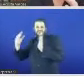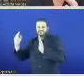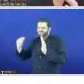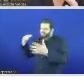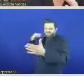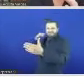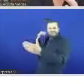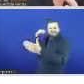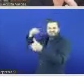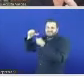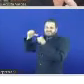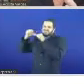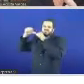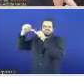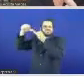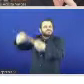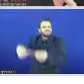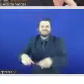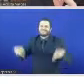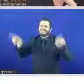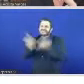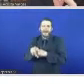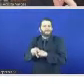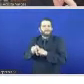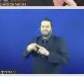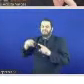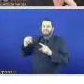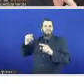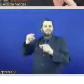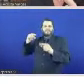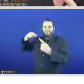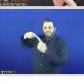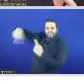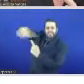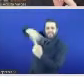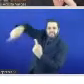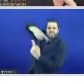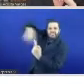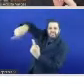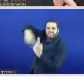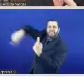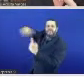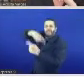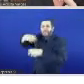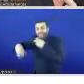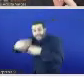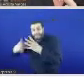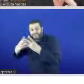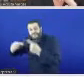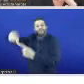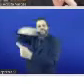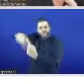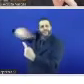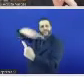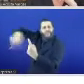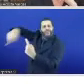attack the rights of women, to rape, to do this, is a part of any war. Now, I think we also need to be